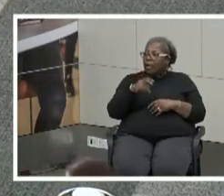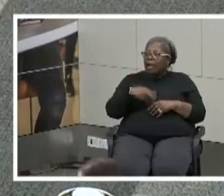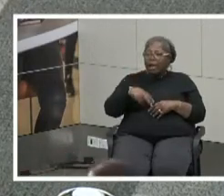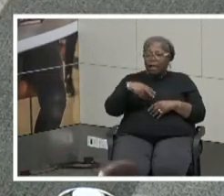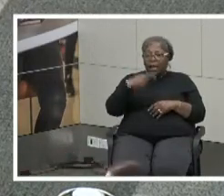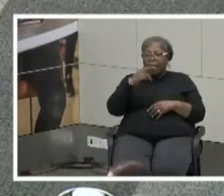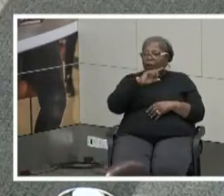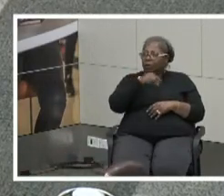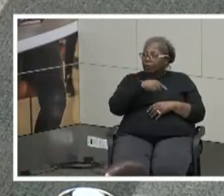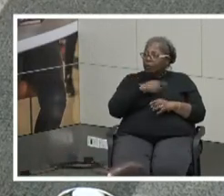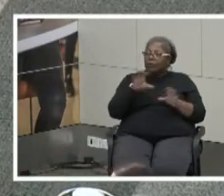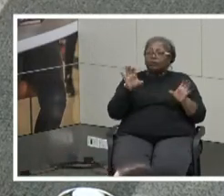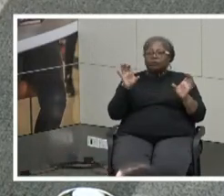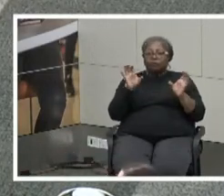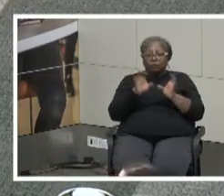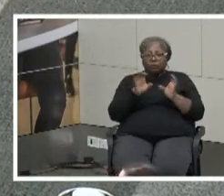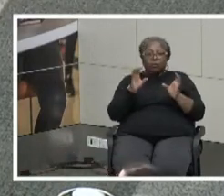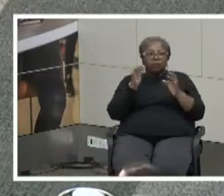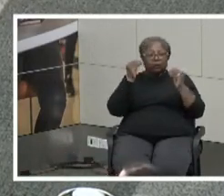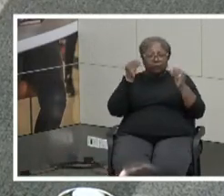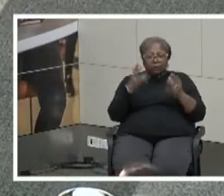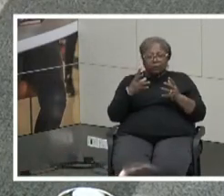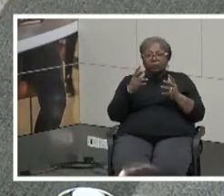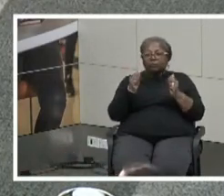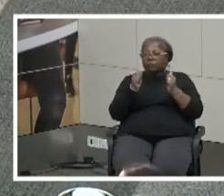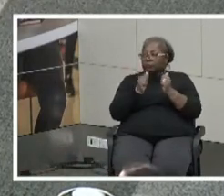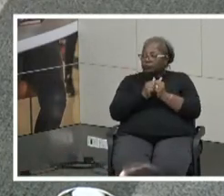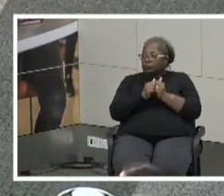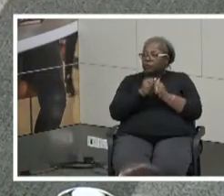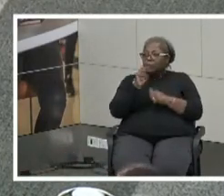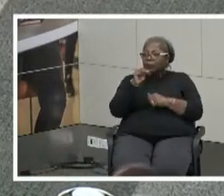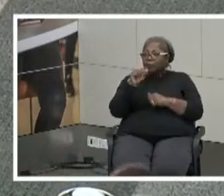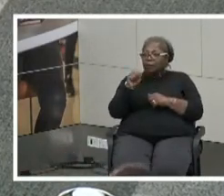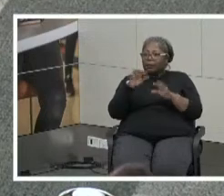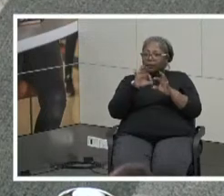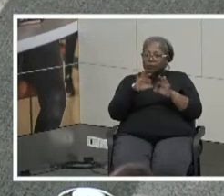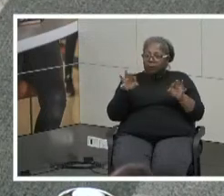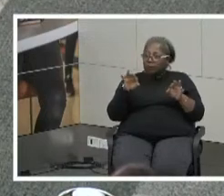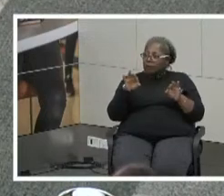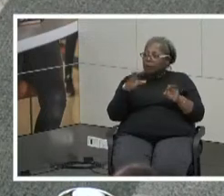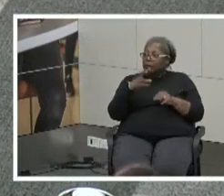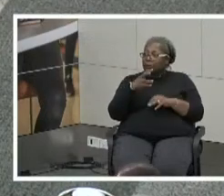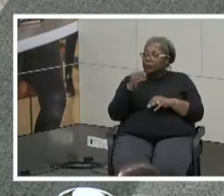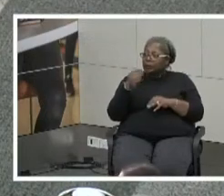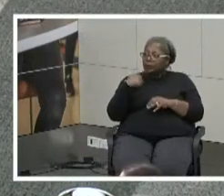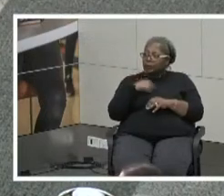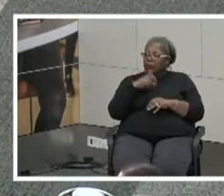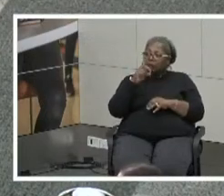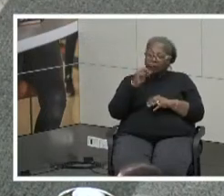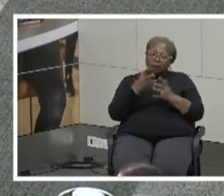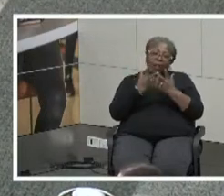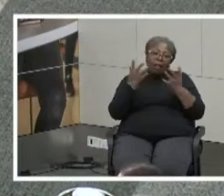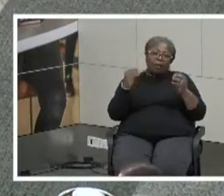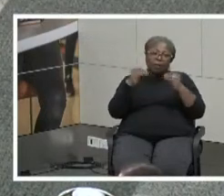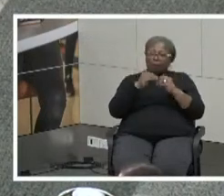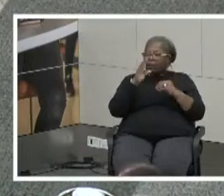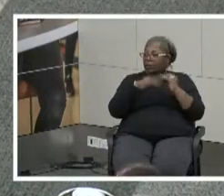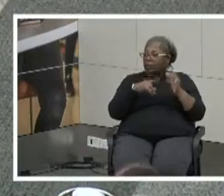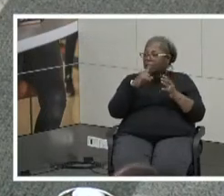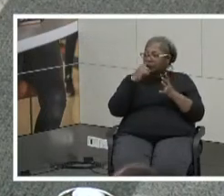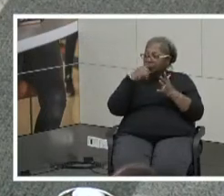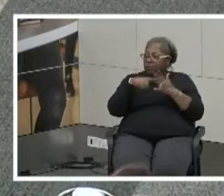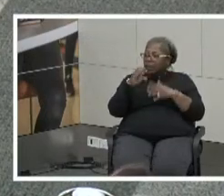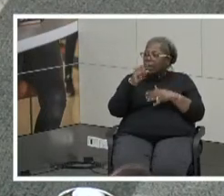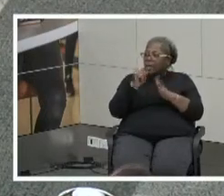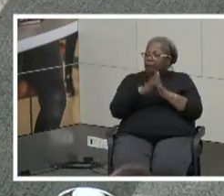quality certified teachers with master's degrees and we do a whole lot more than just checkout